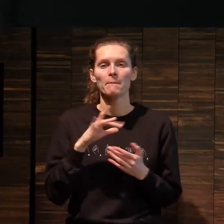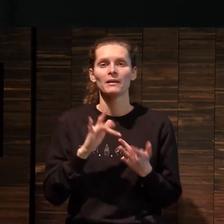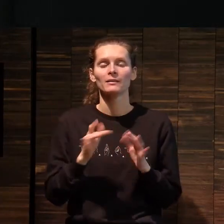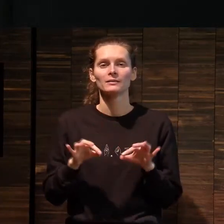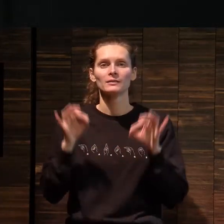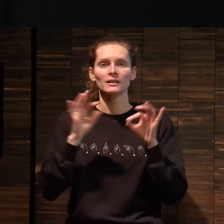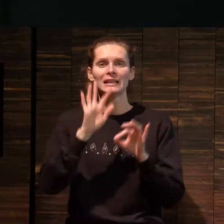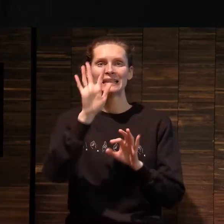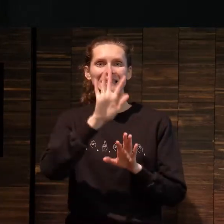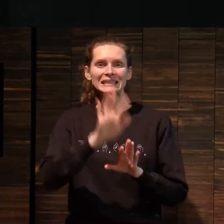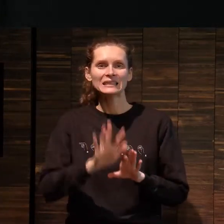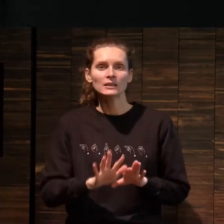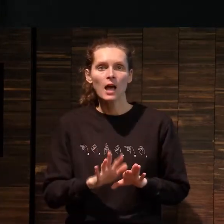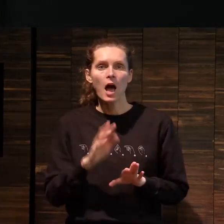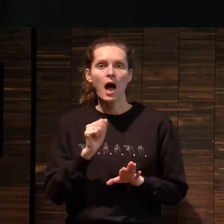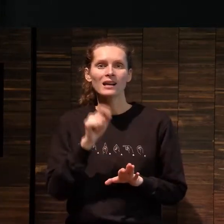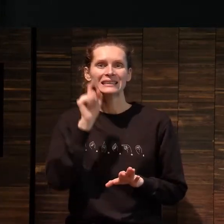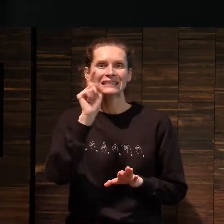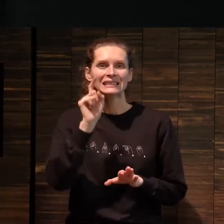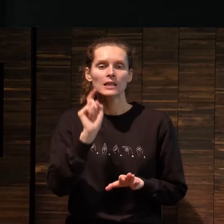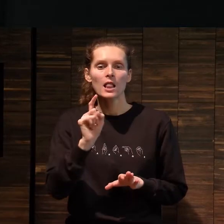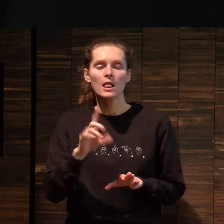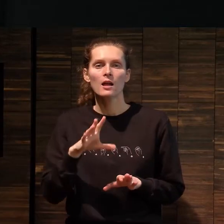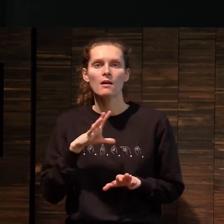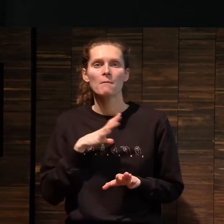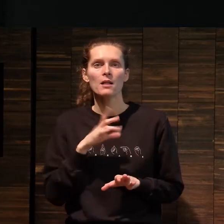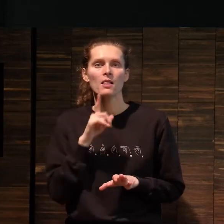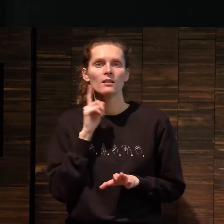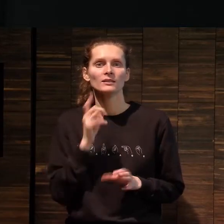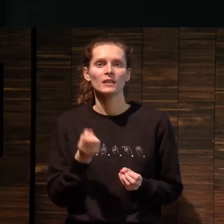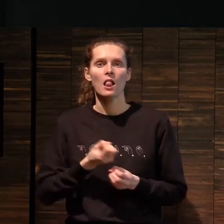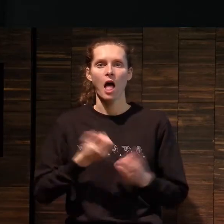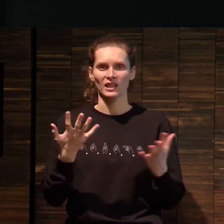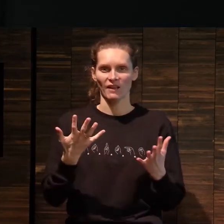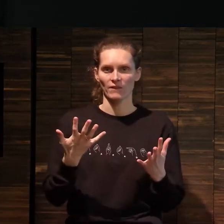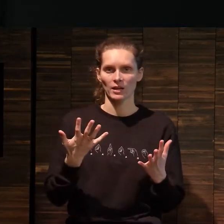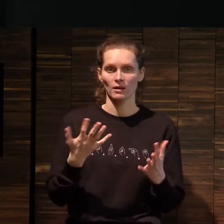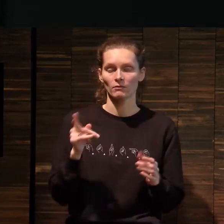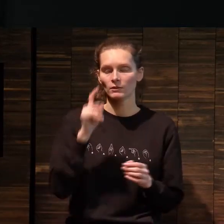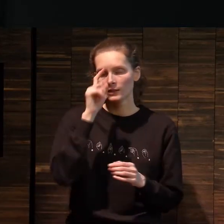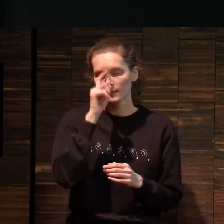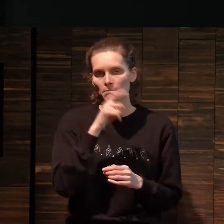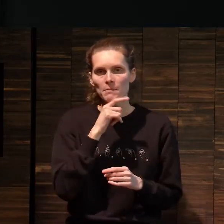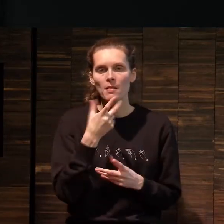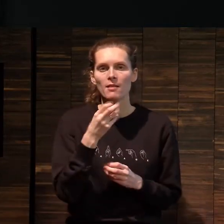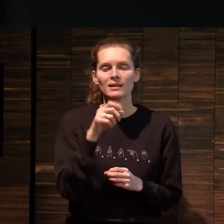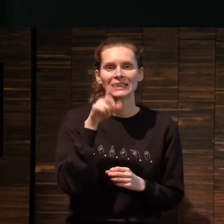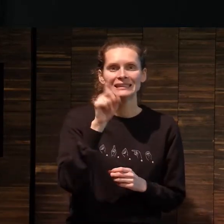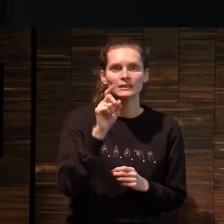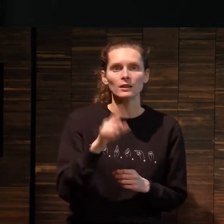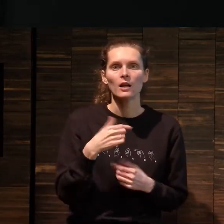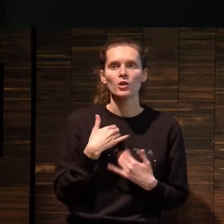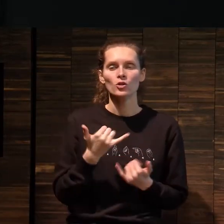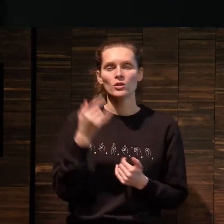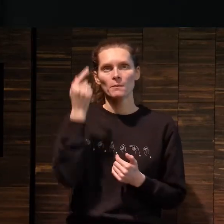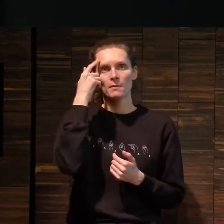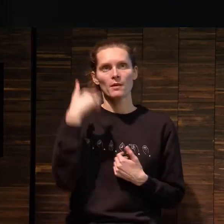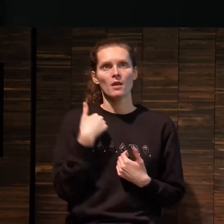that he didn't see colors. So for him, everything was gray. He didn't know where the link